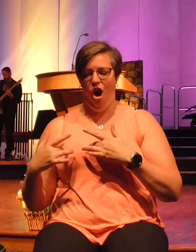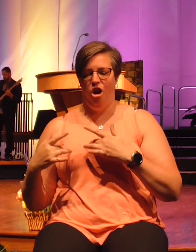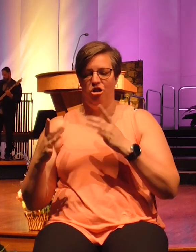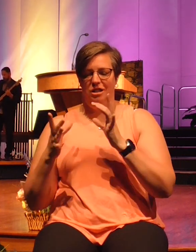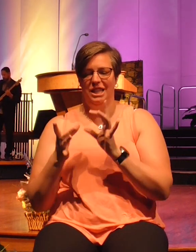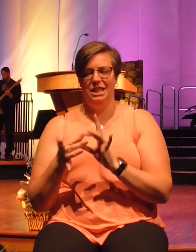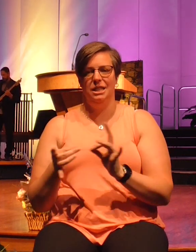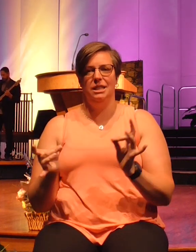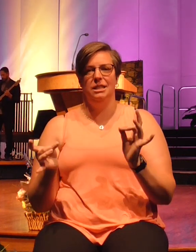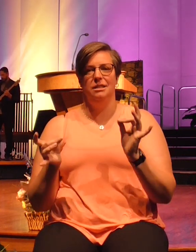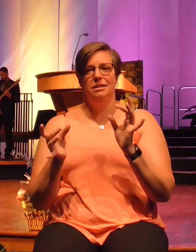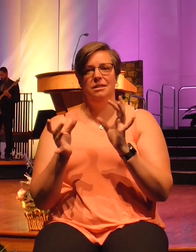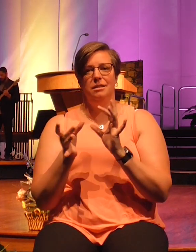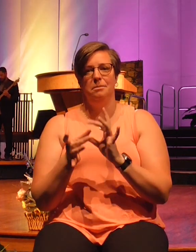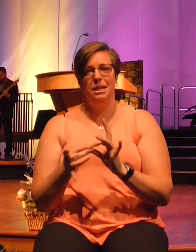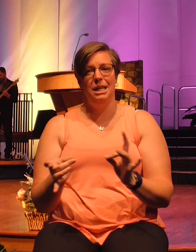to